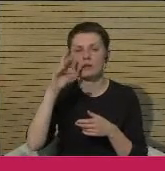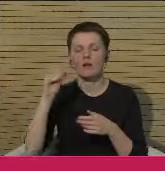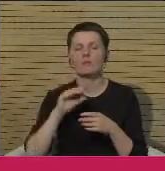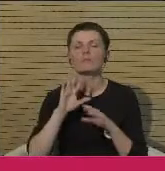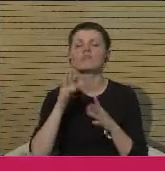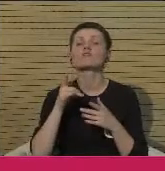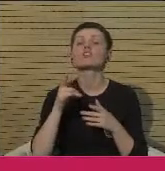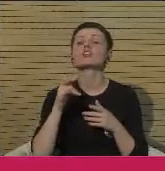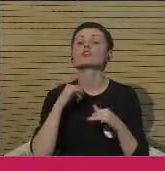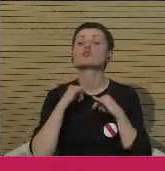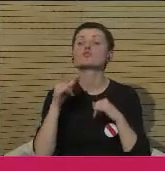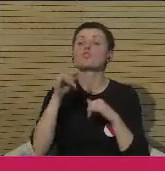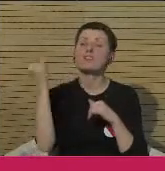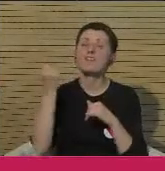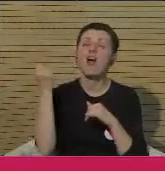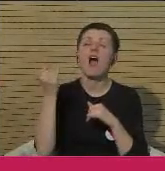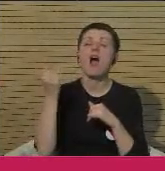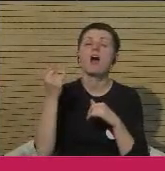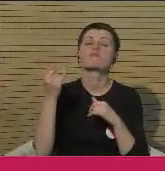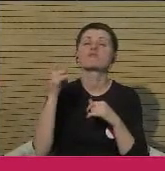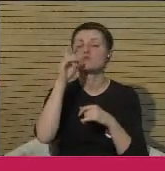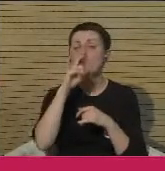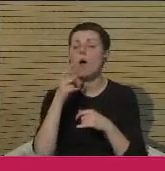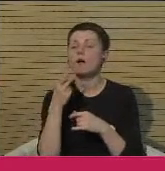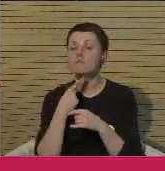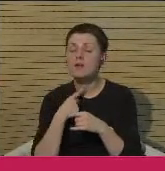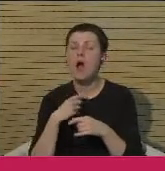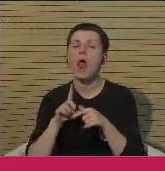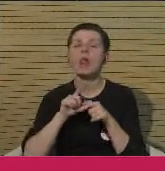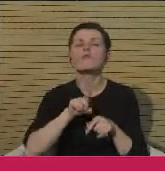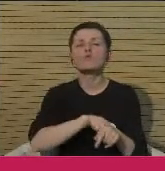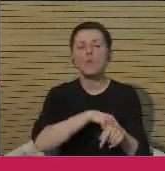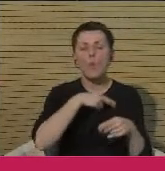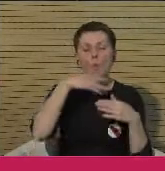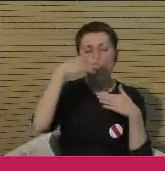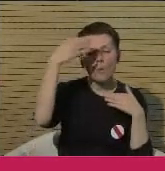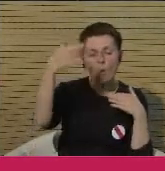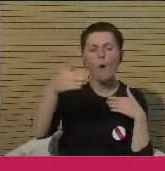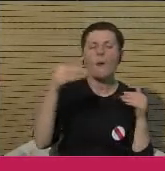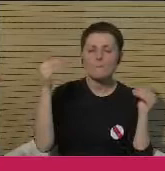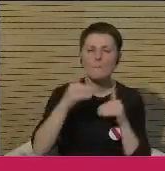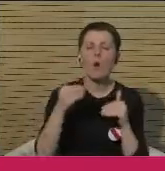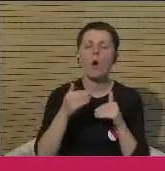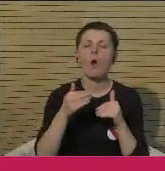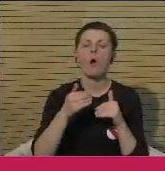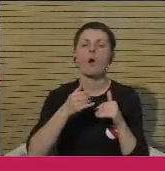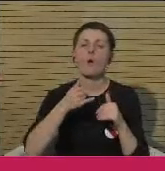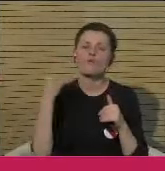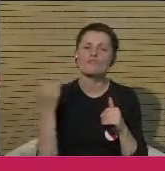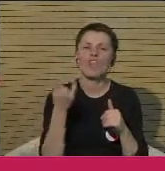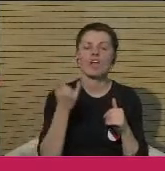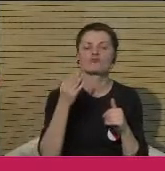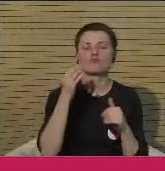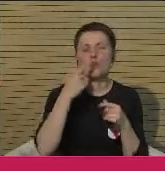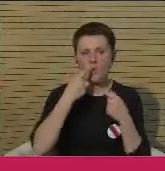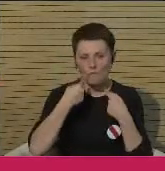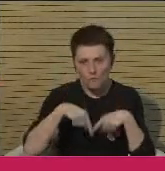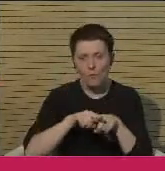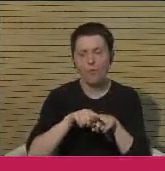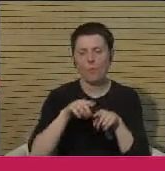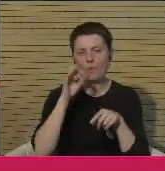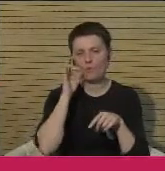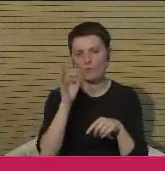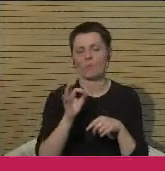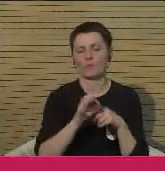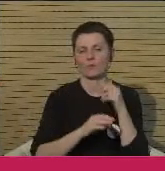Goethe's Faustian perspective, in the long run, even the most malicious powers may